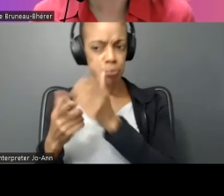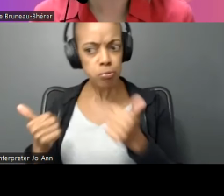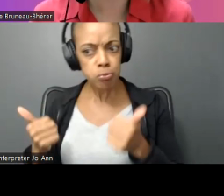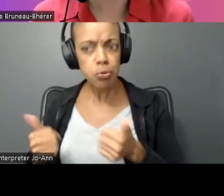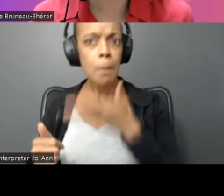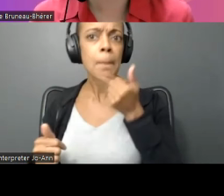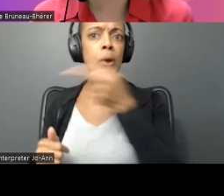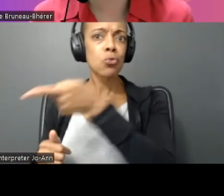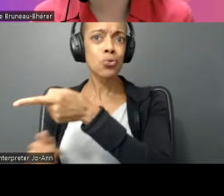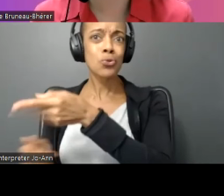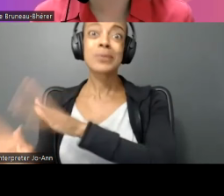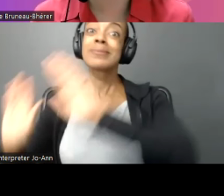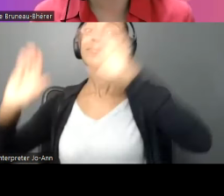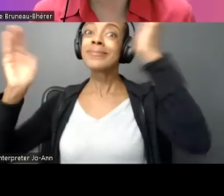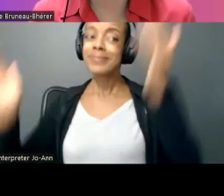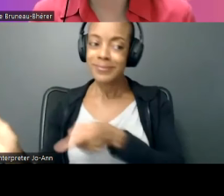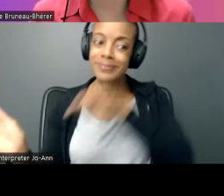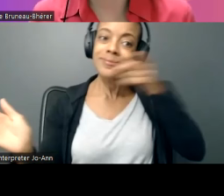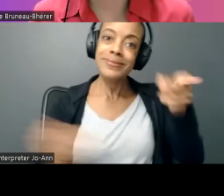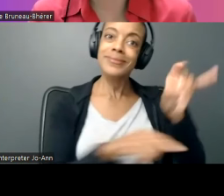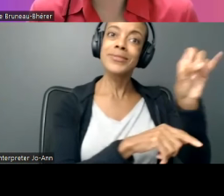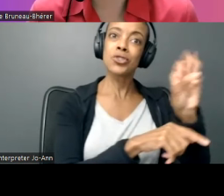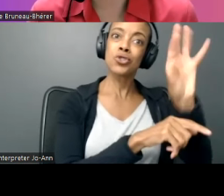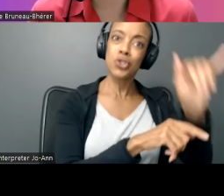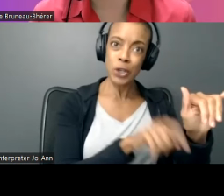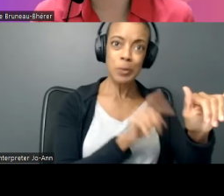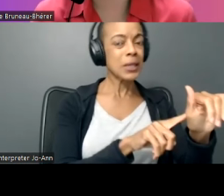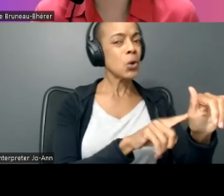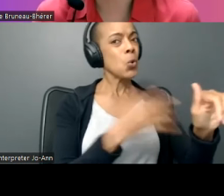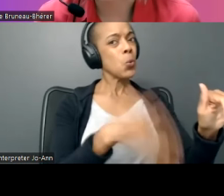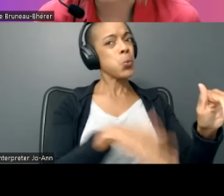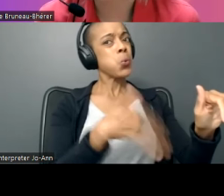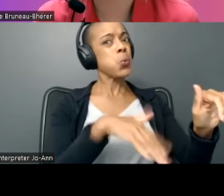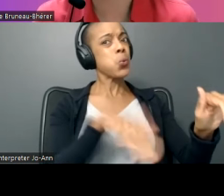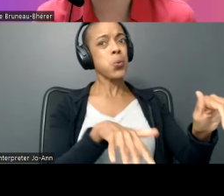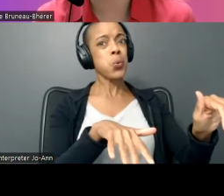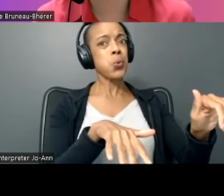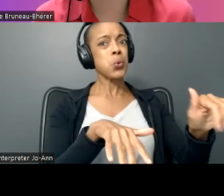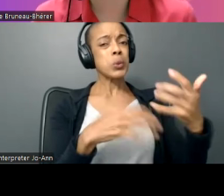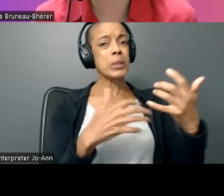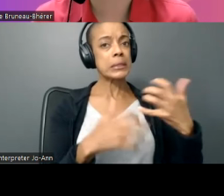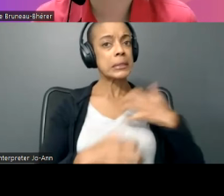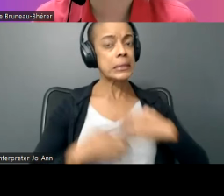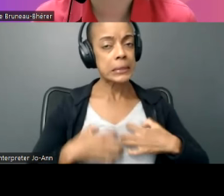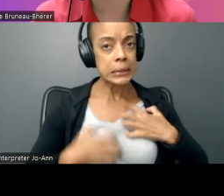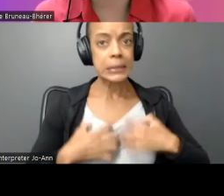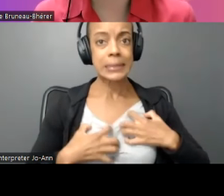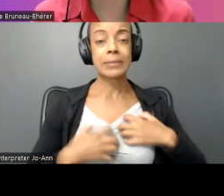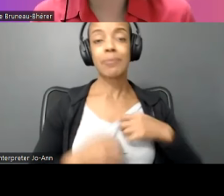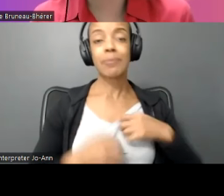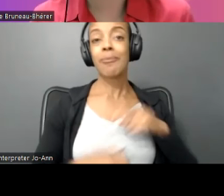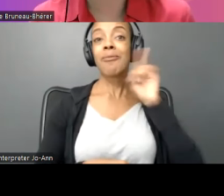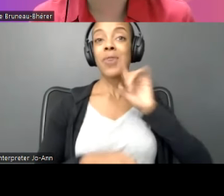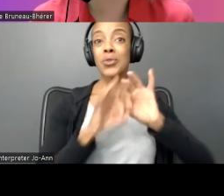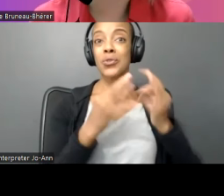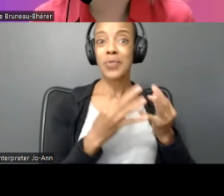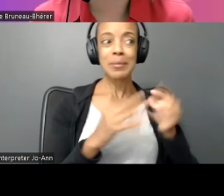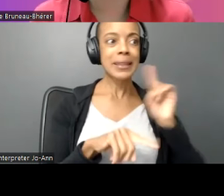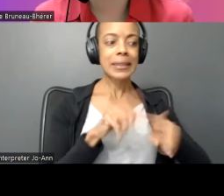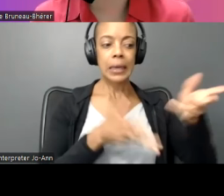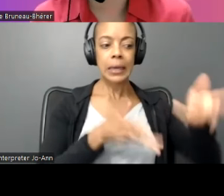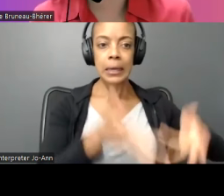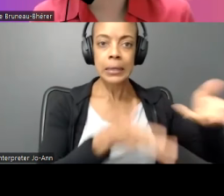for Jeremy. He's coming there. He's not very well equipped to handle everything. The foster family is not able to appease him. They